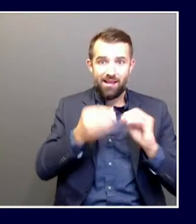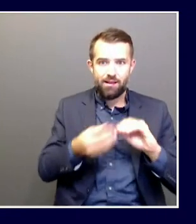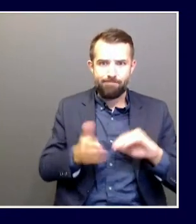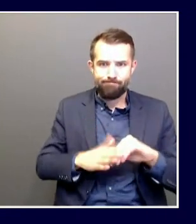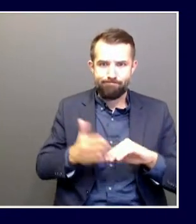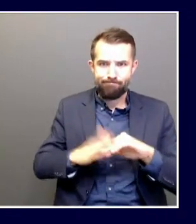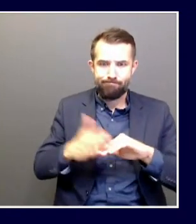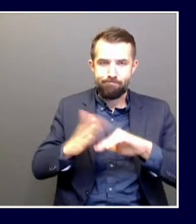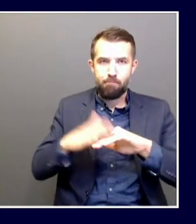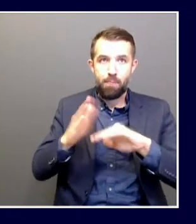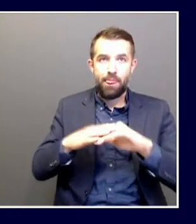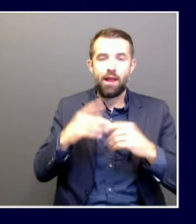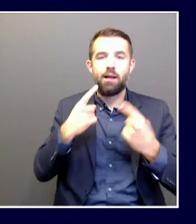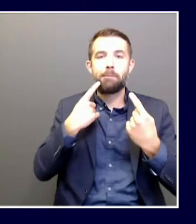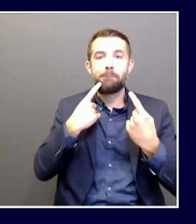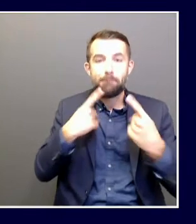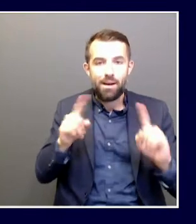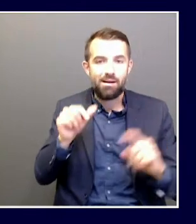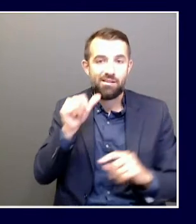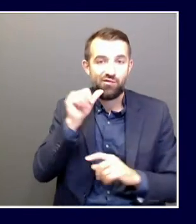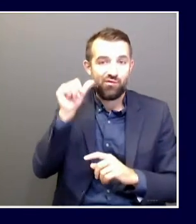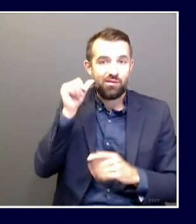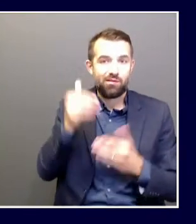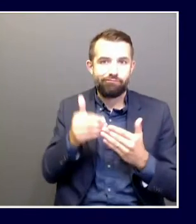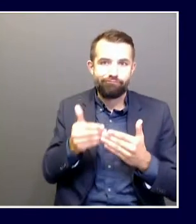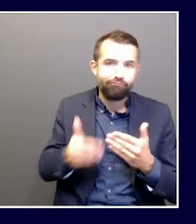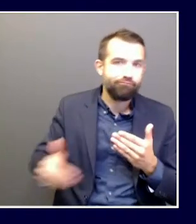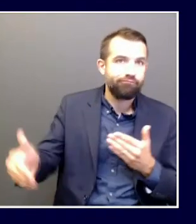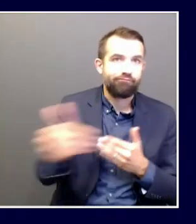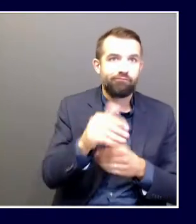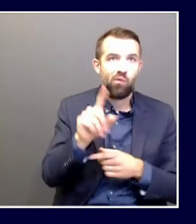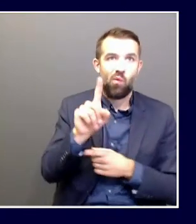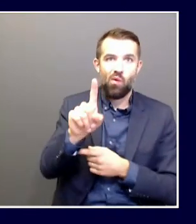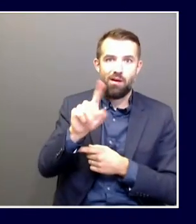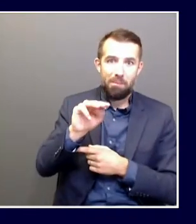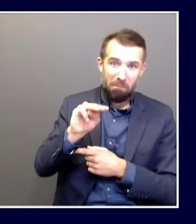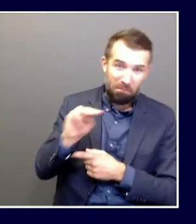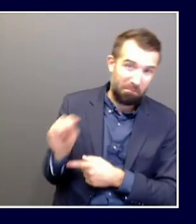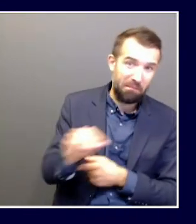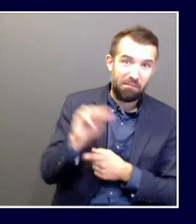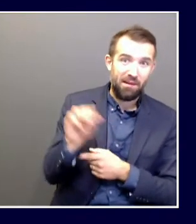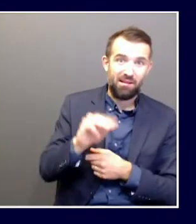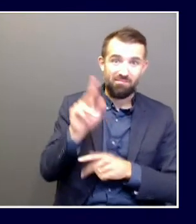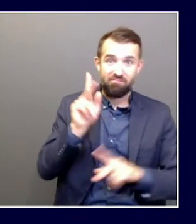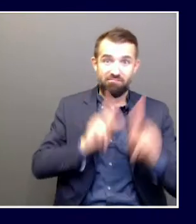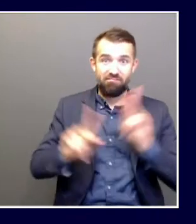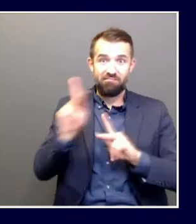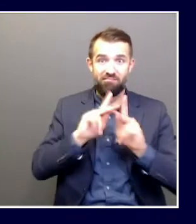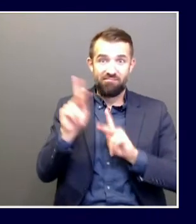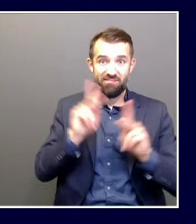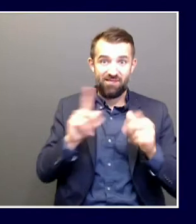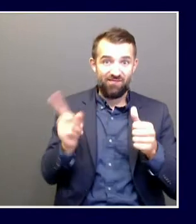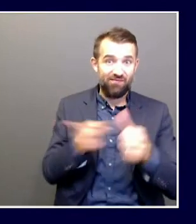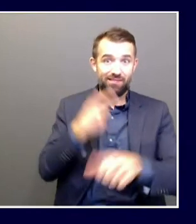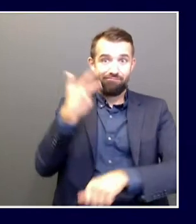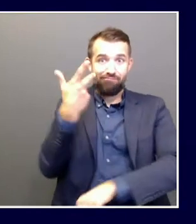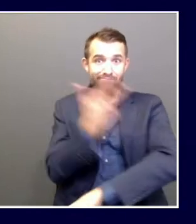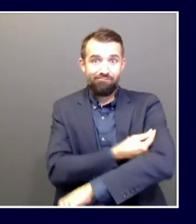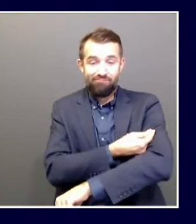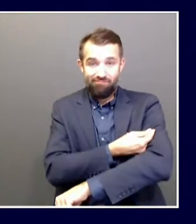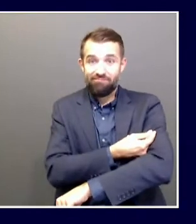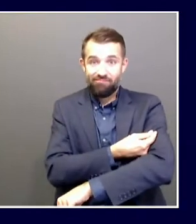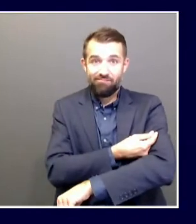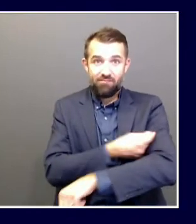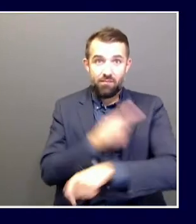threshold yesterday. We're approaching 80% of adults in Maine being fully vaccinated. So we keep making progress. All that said, we know we have